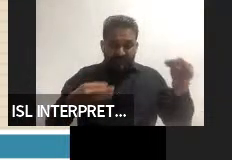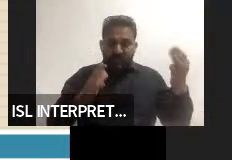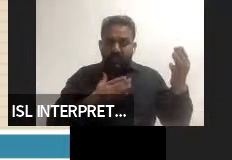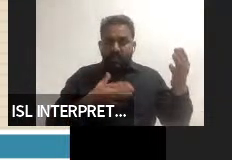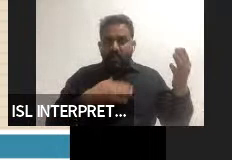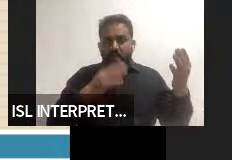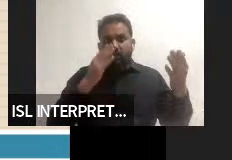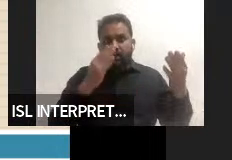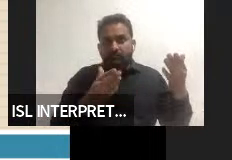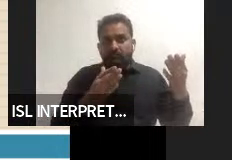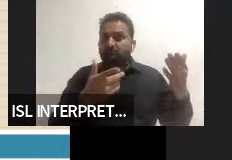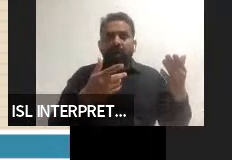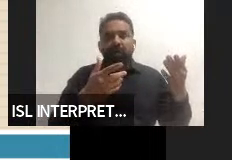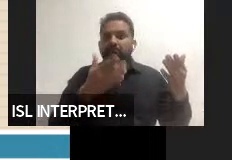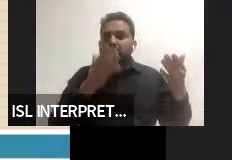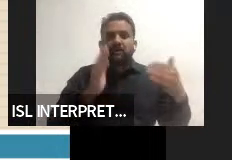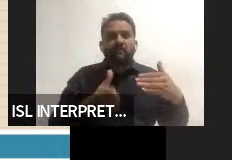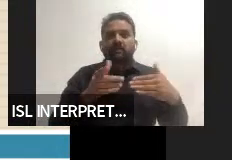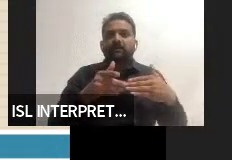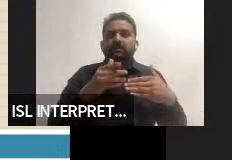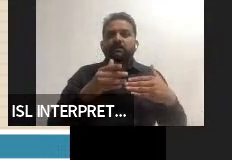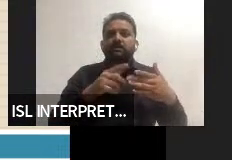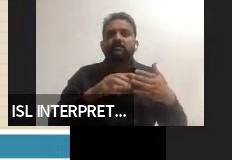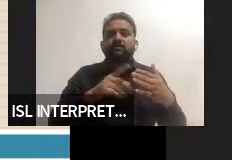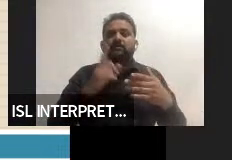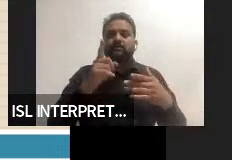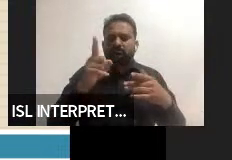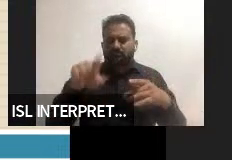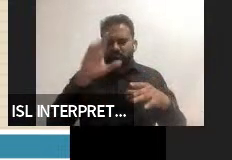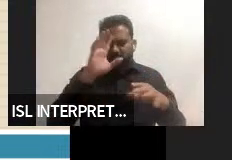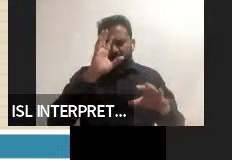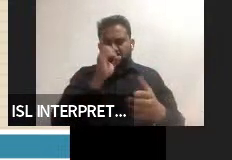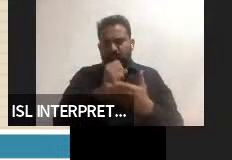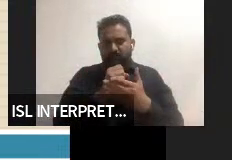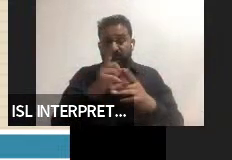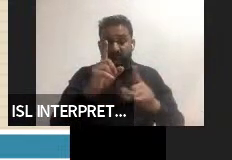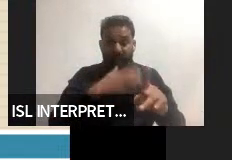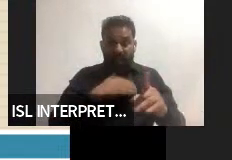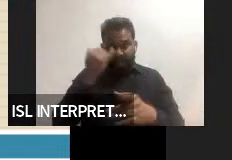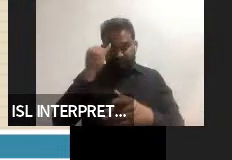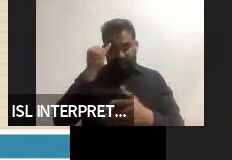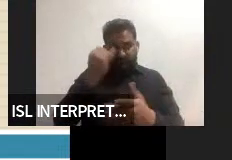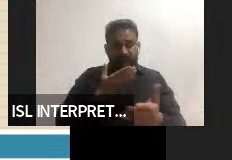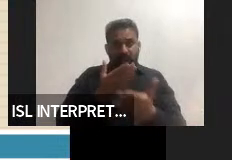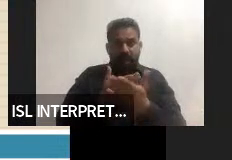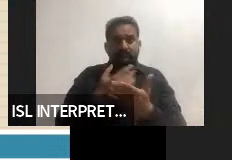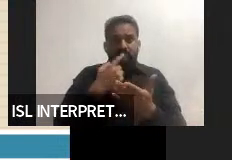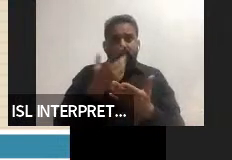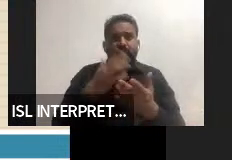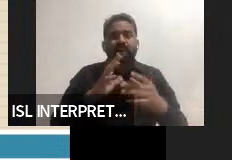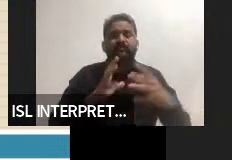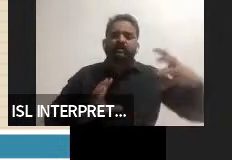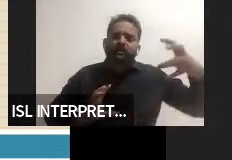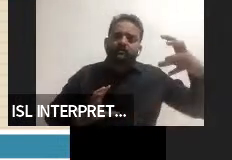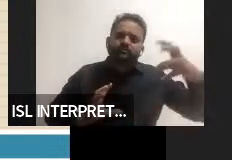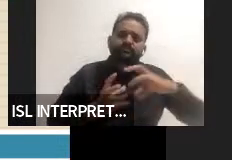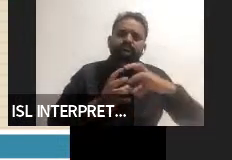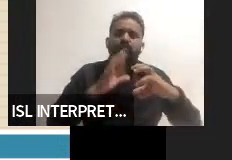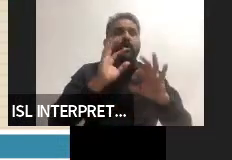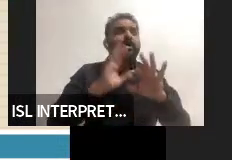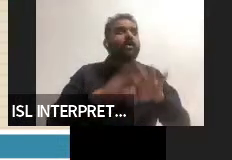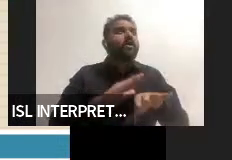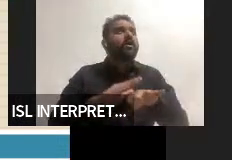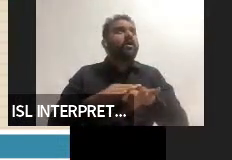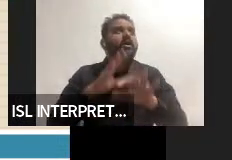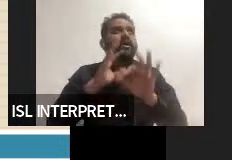number. So therefore you choose. But our suggestion is that you should use summary of facts, because it is